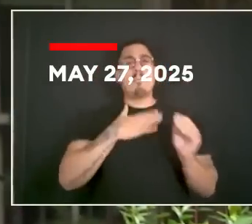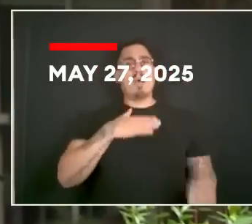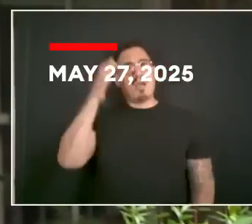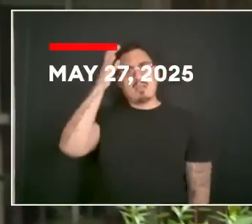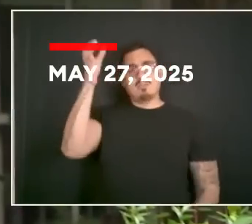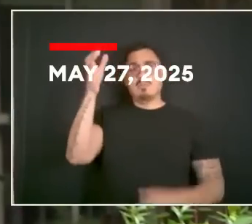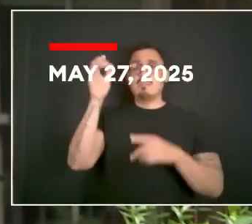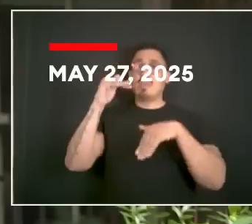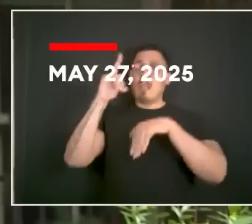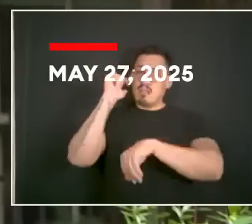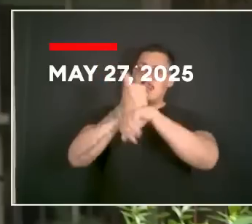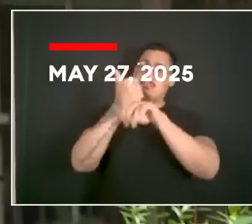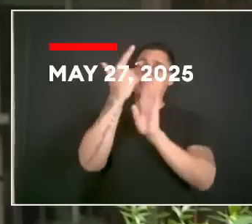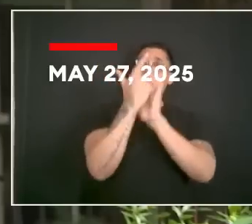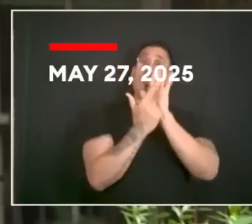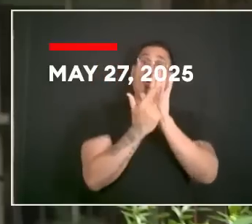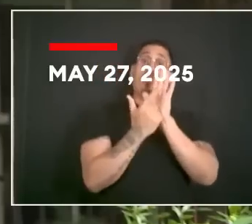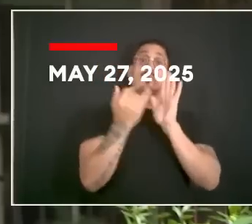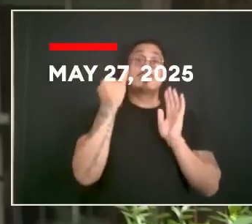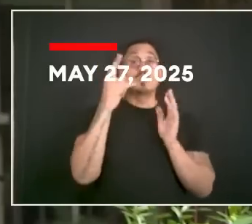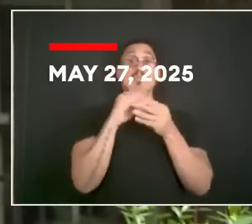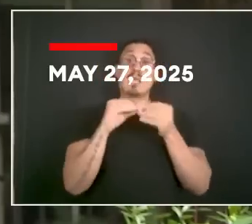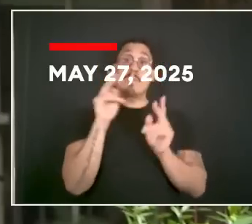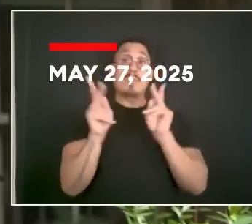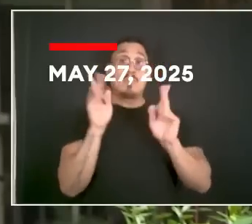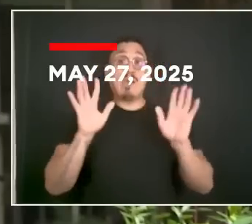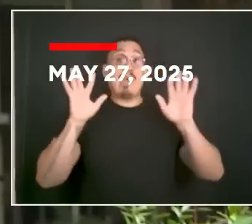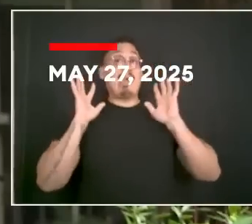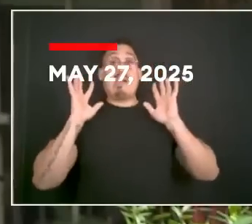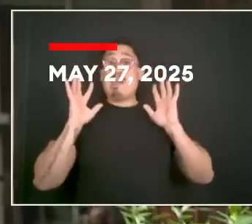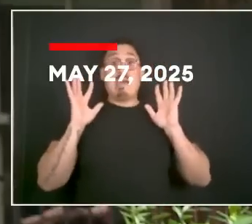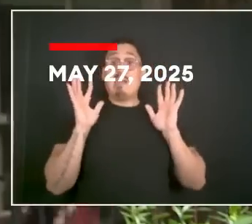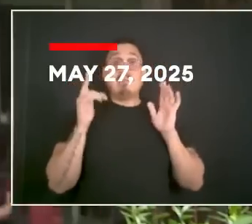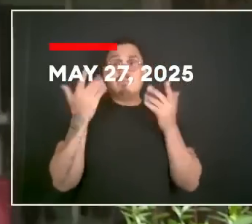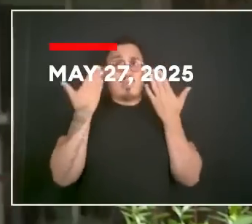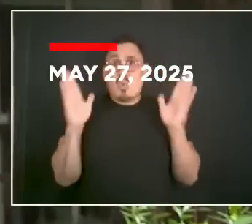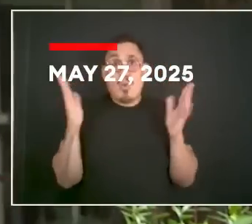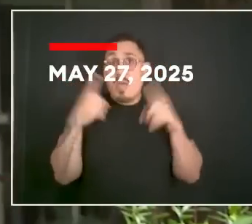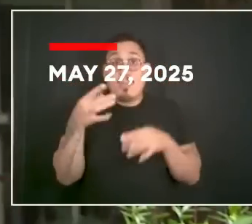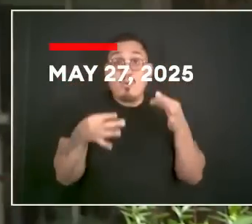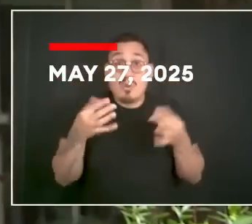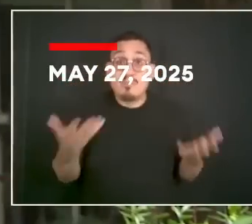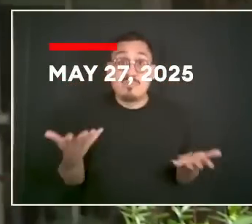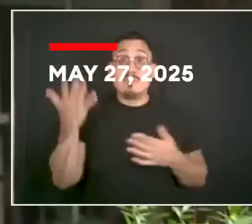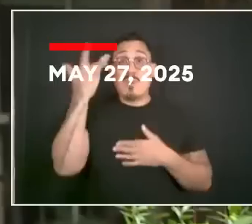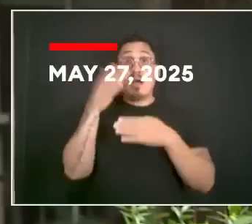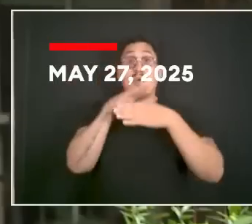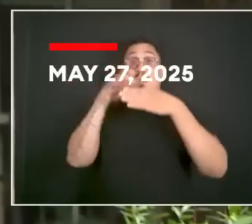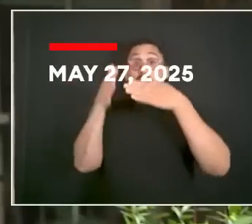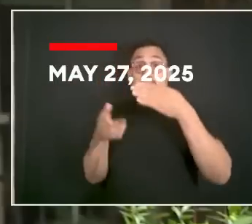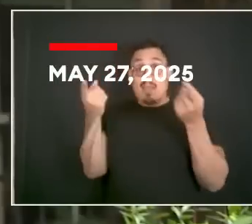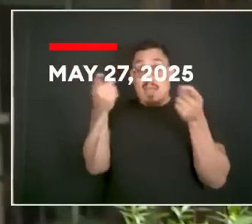I don't. We don't know what happened in court, what caused this action, and you have to speak to the federal authorities. I don't know how I could be